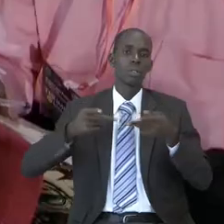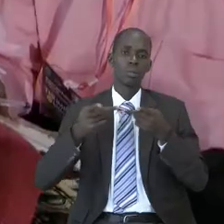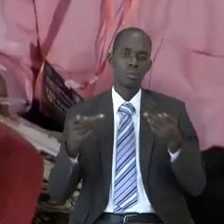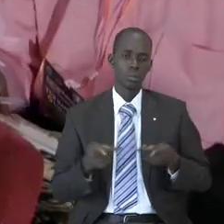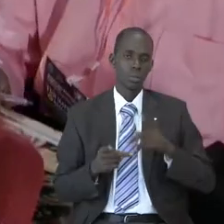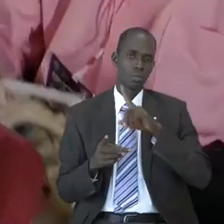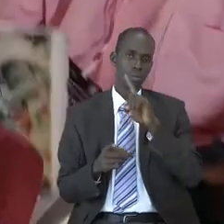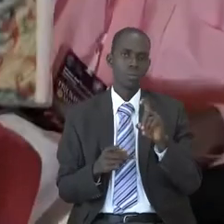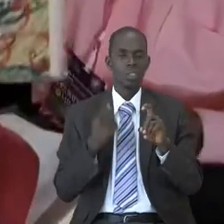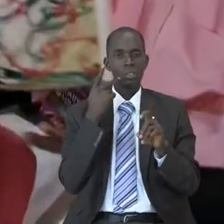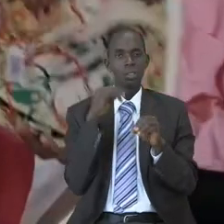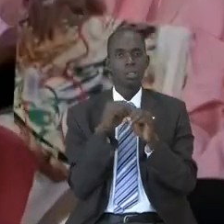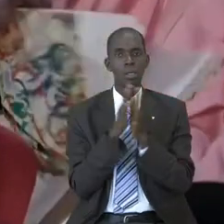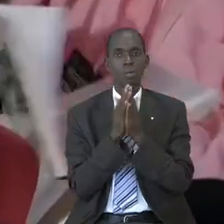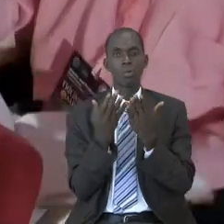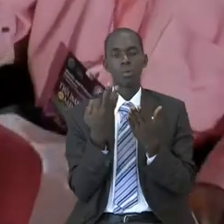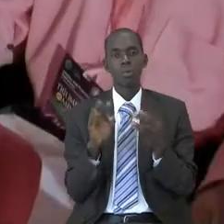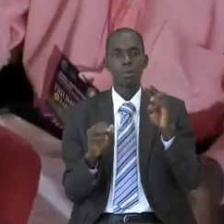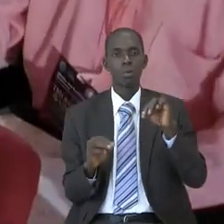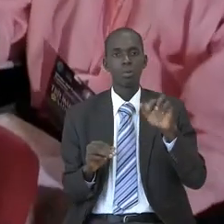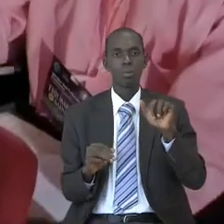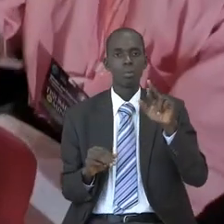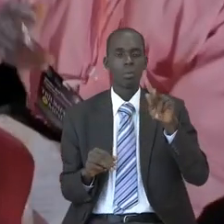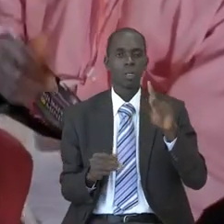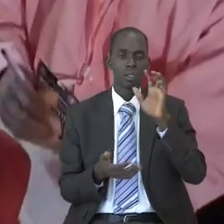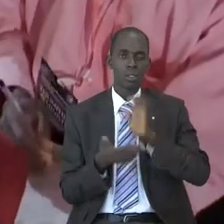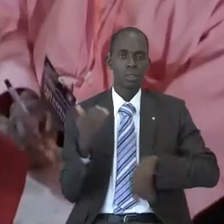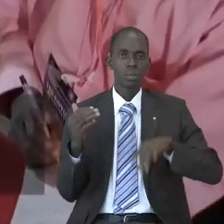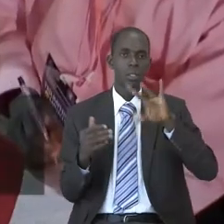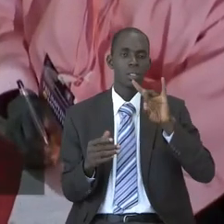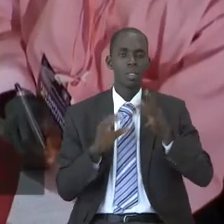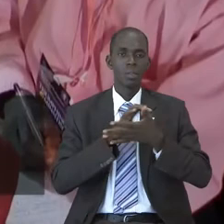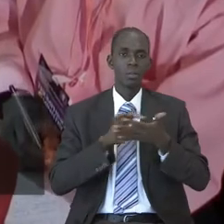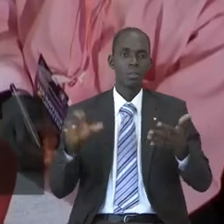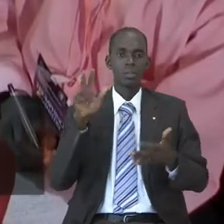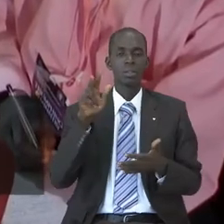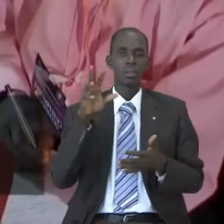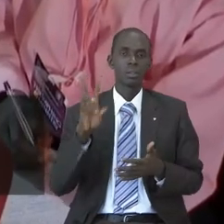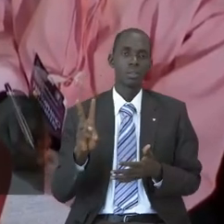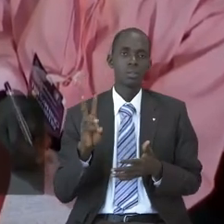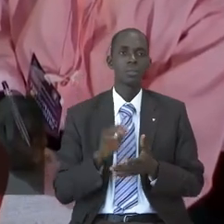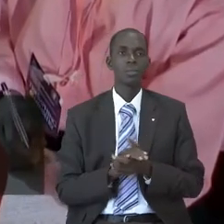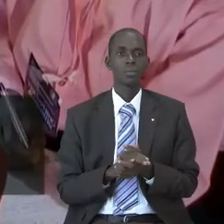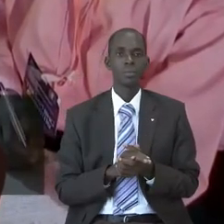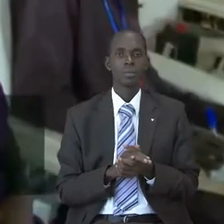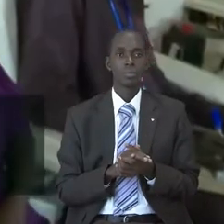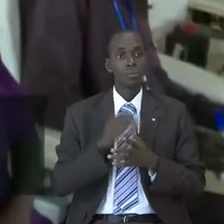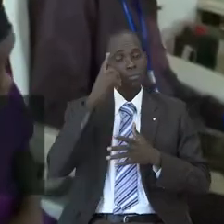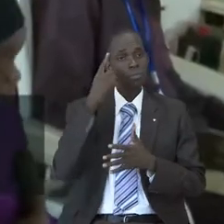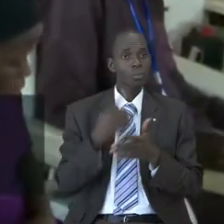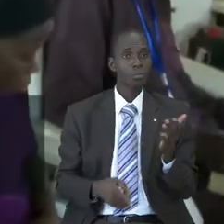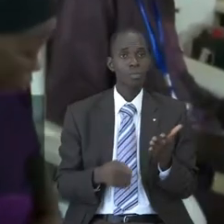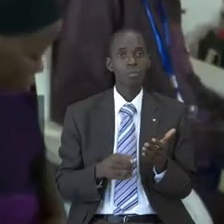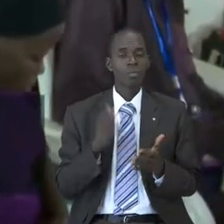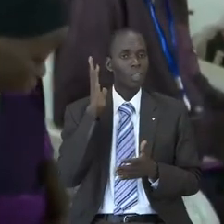Mark chapter 8, verse 36. In Mark chapter 8, verse 36, for what shall